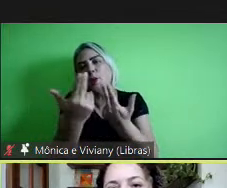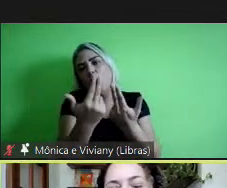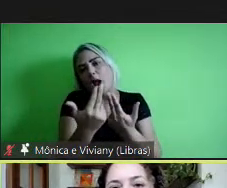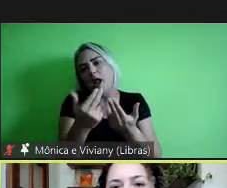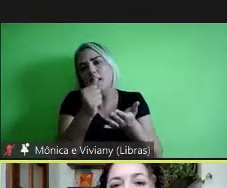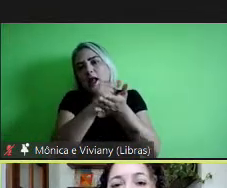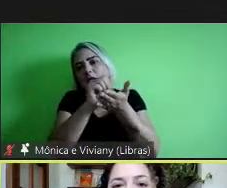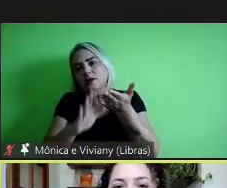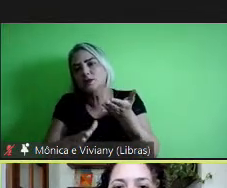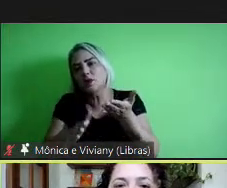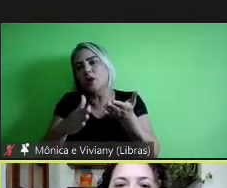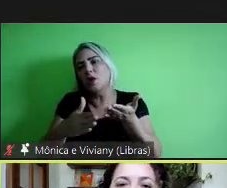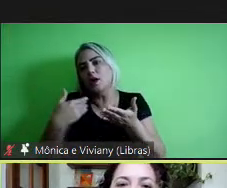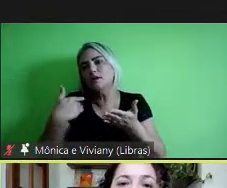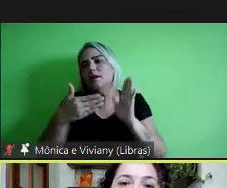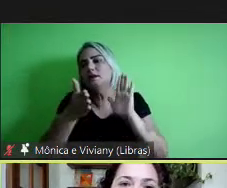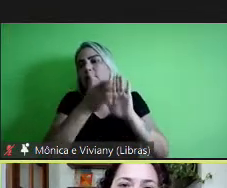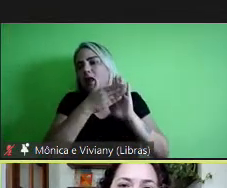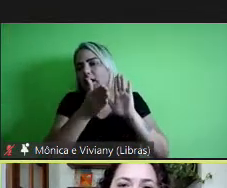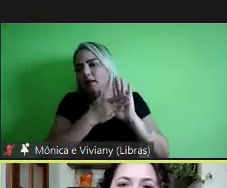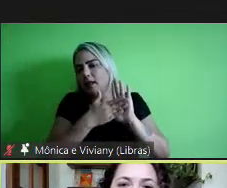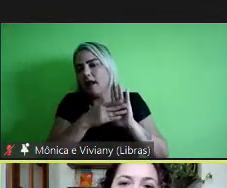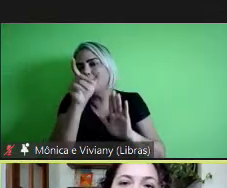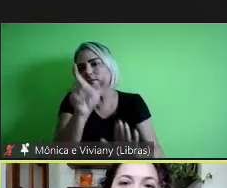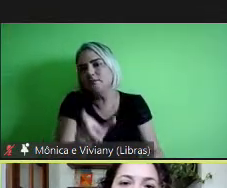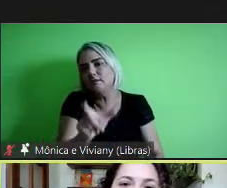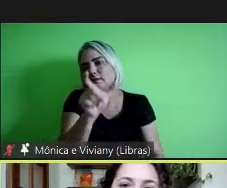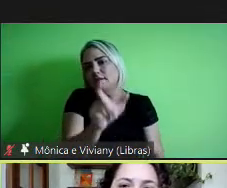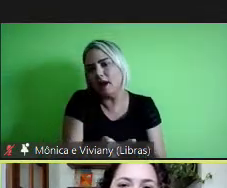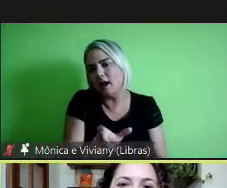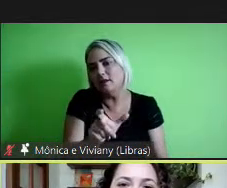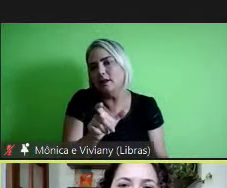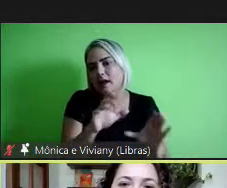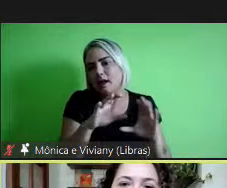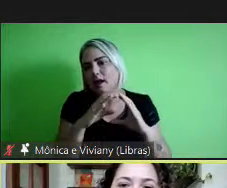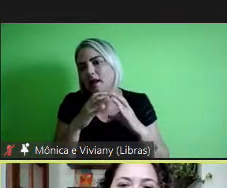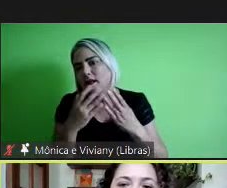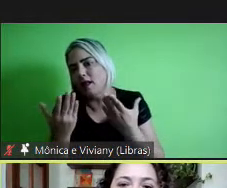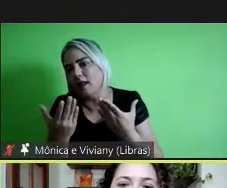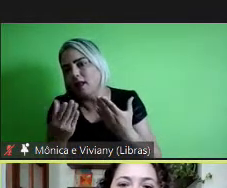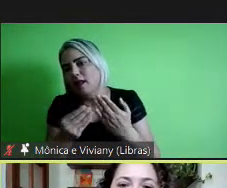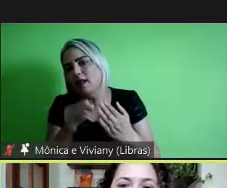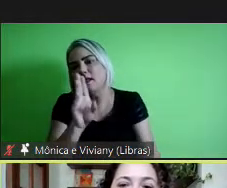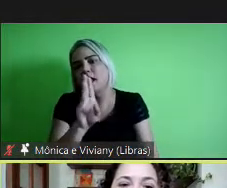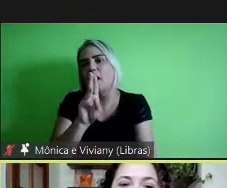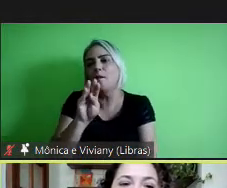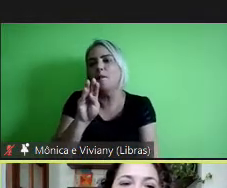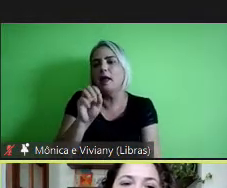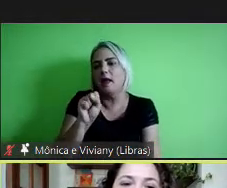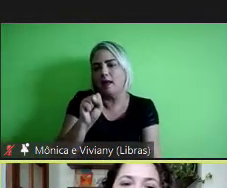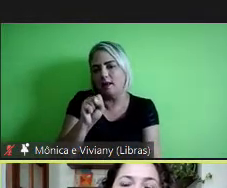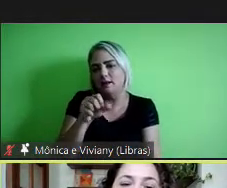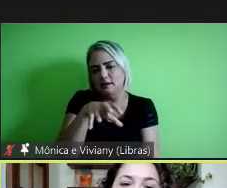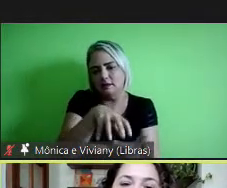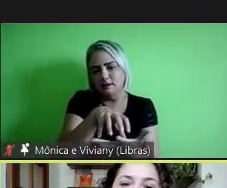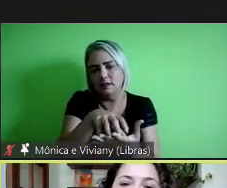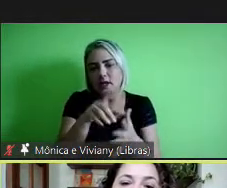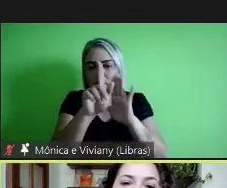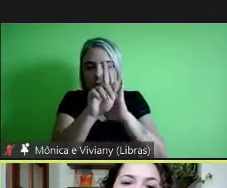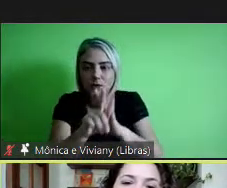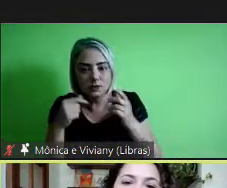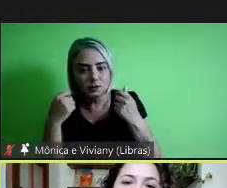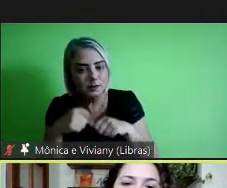not always going to be the same, that are that are made public for the